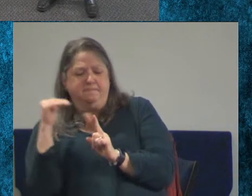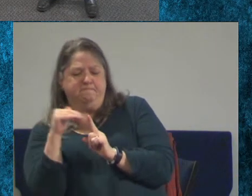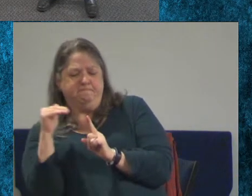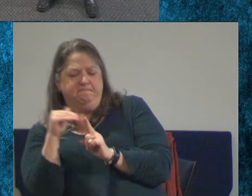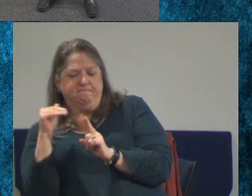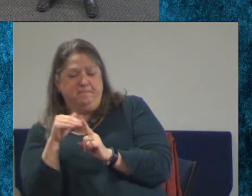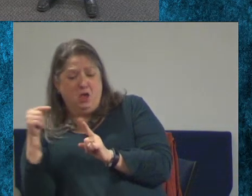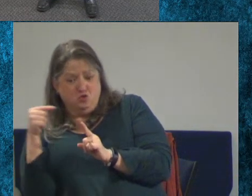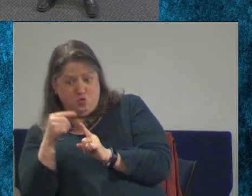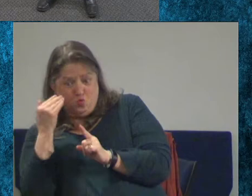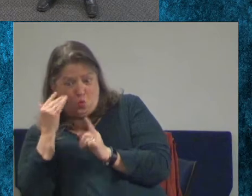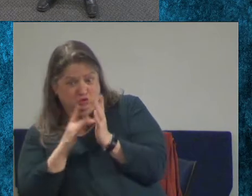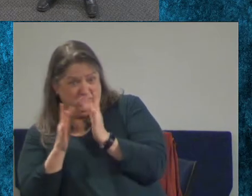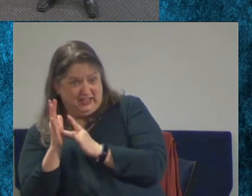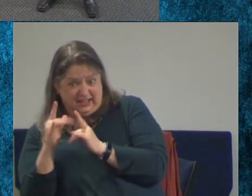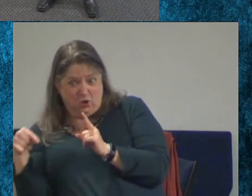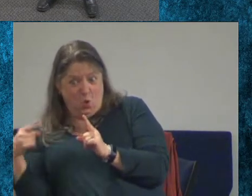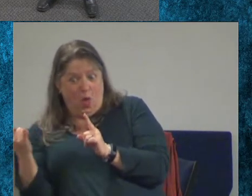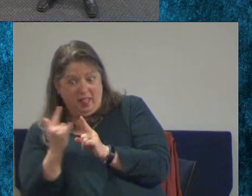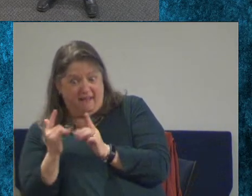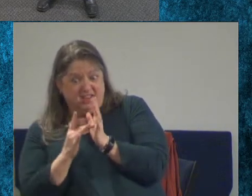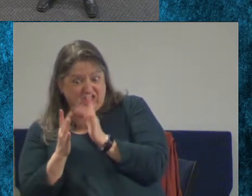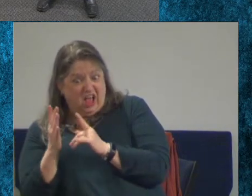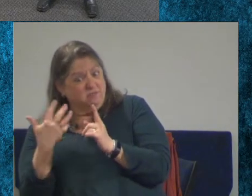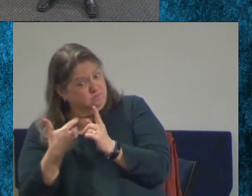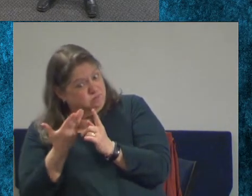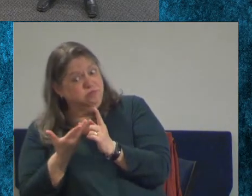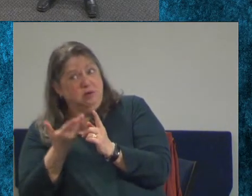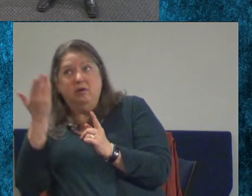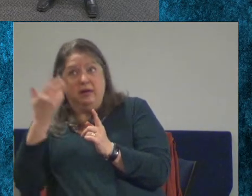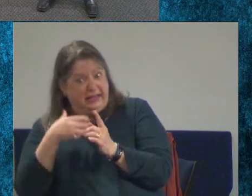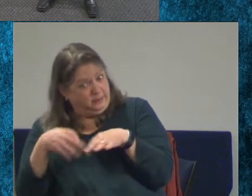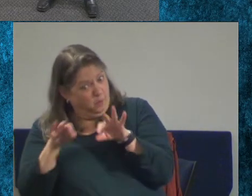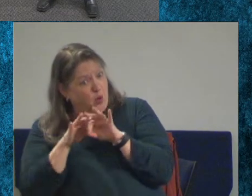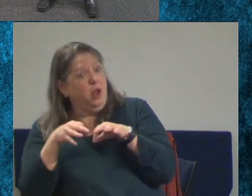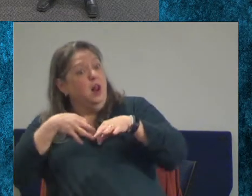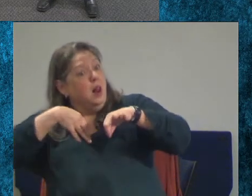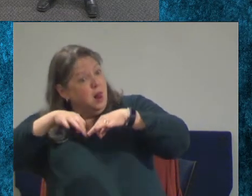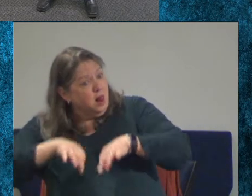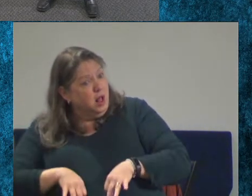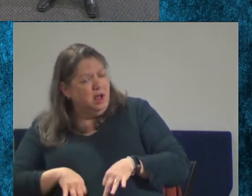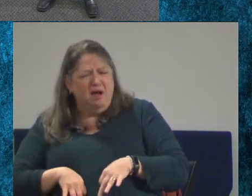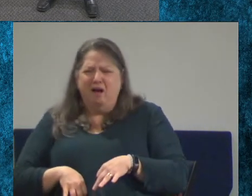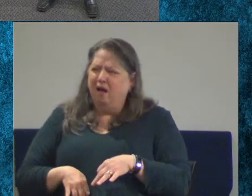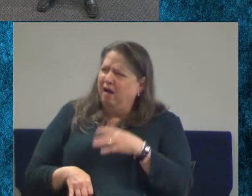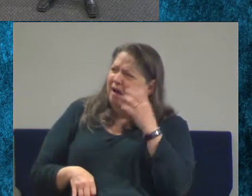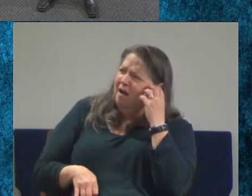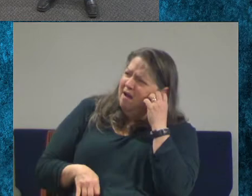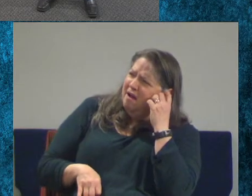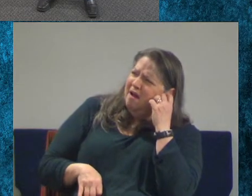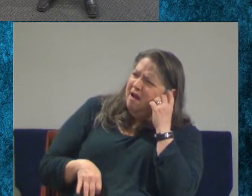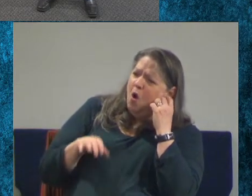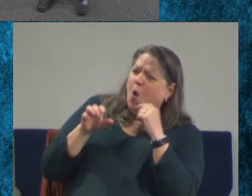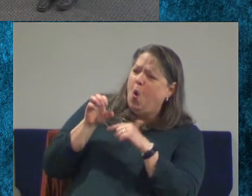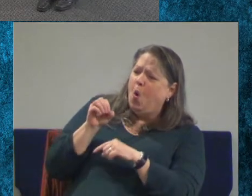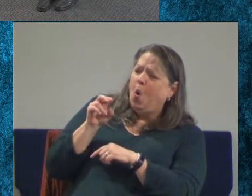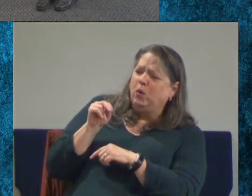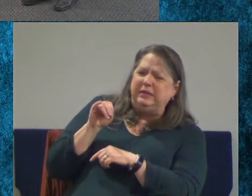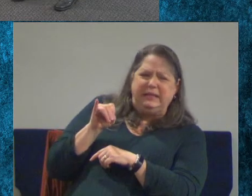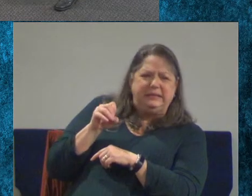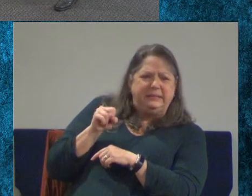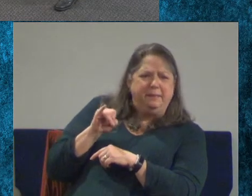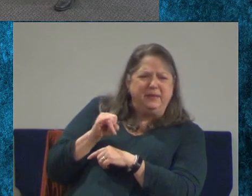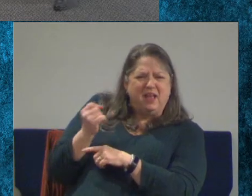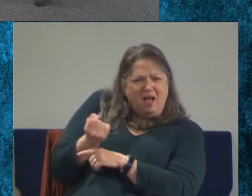that Onesimus becomes a Christian. He becomes a follower of the Lord Jesus through the ministry of Paul. And